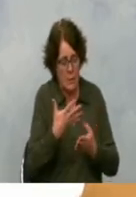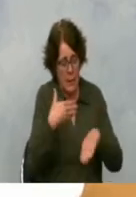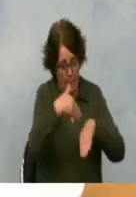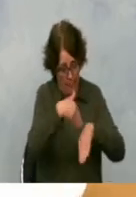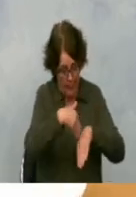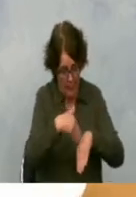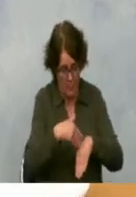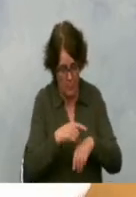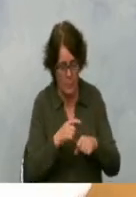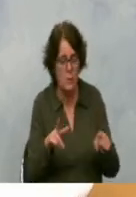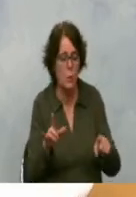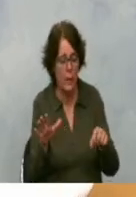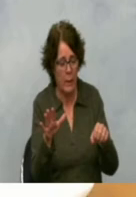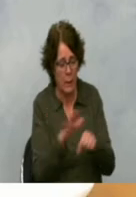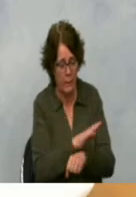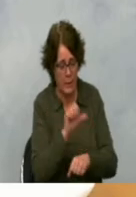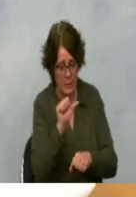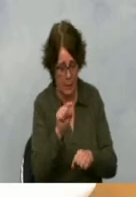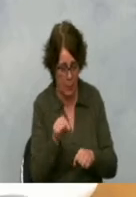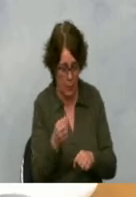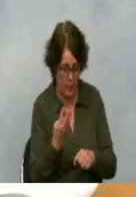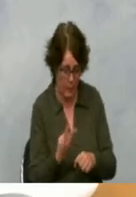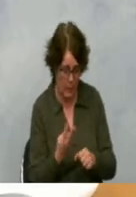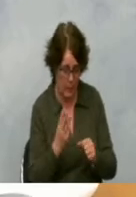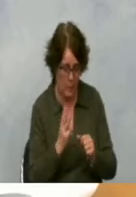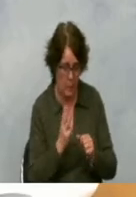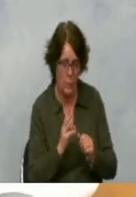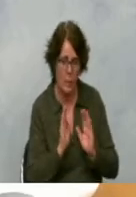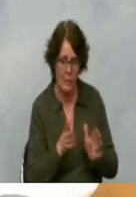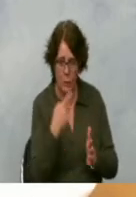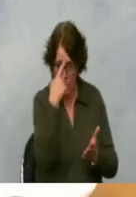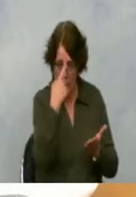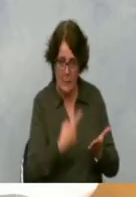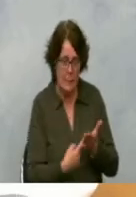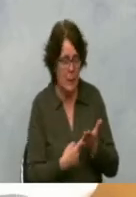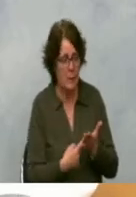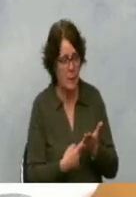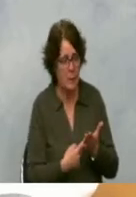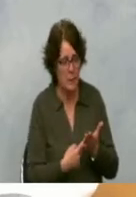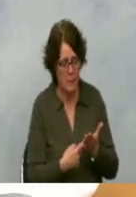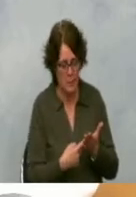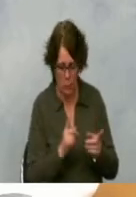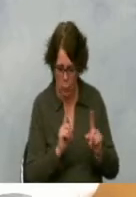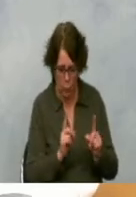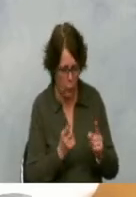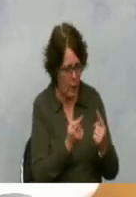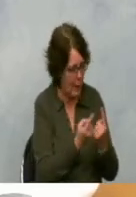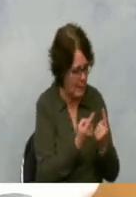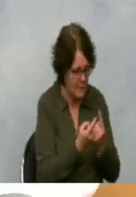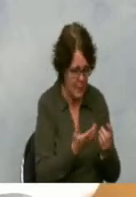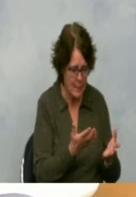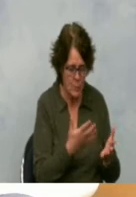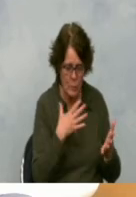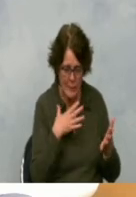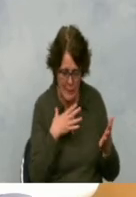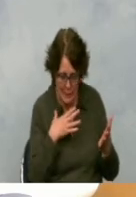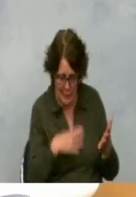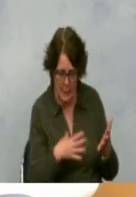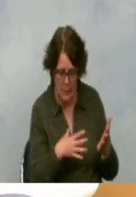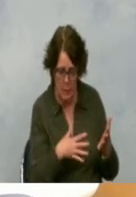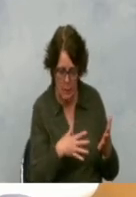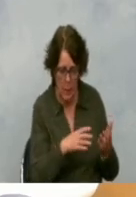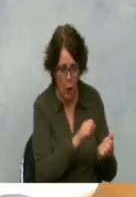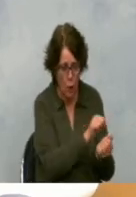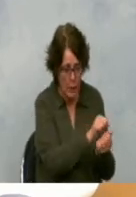at 6.3, have to be decisions taken about what assets we need to keep